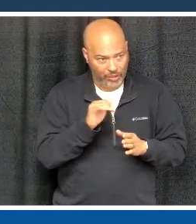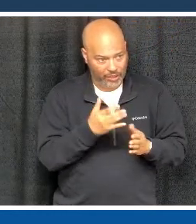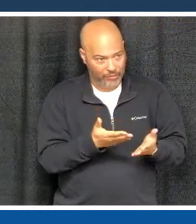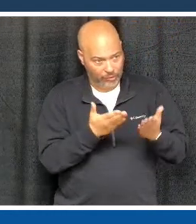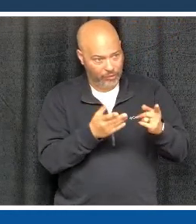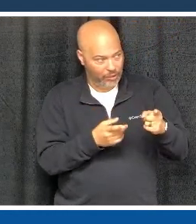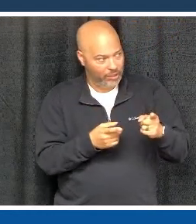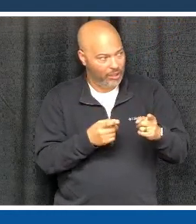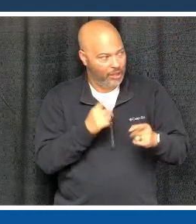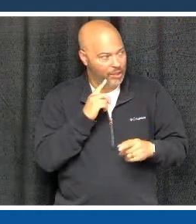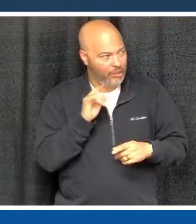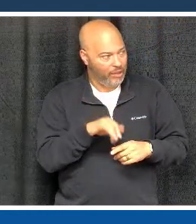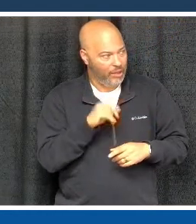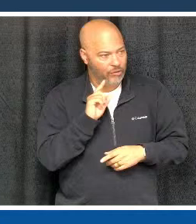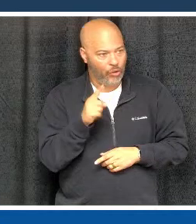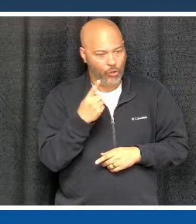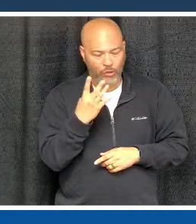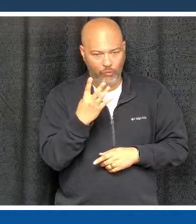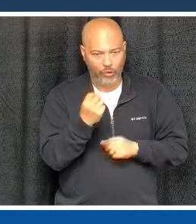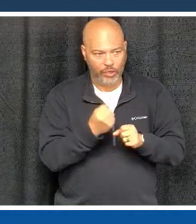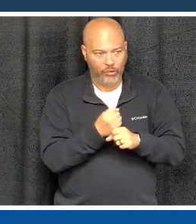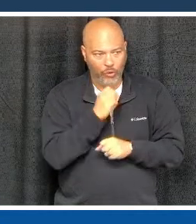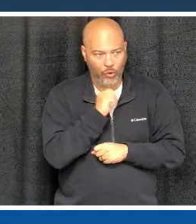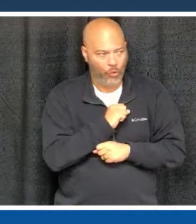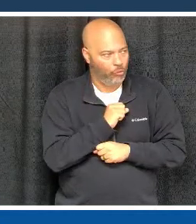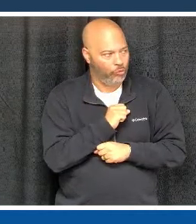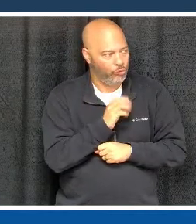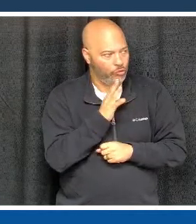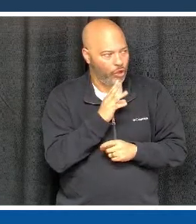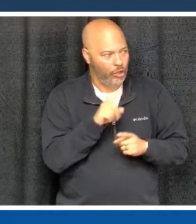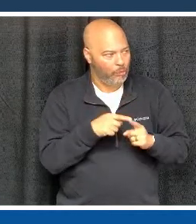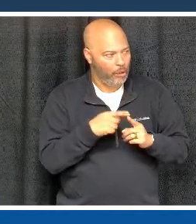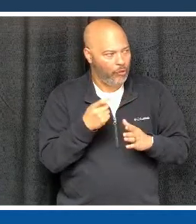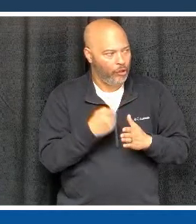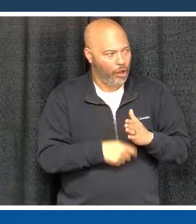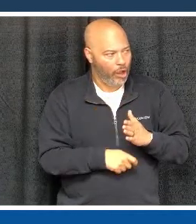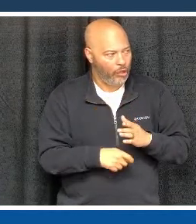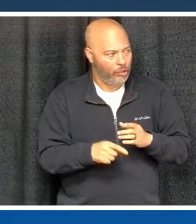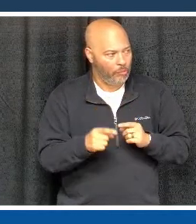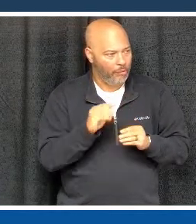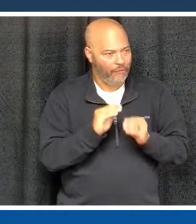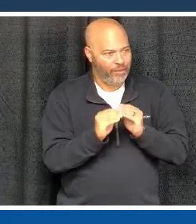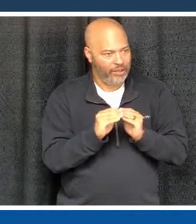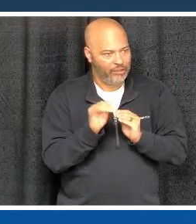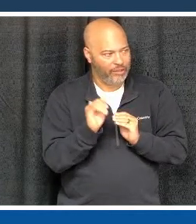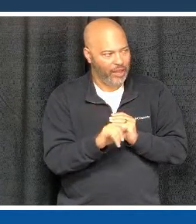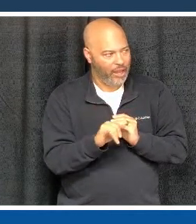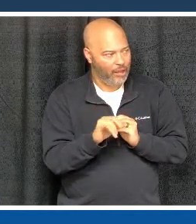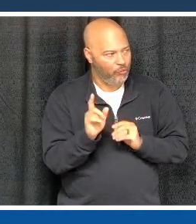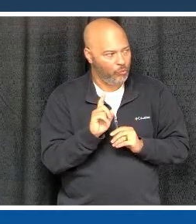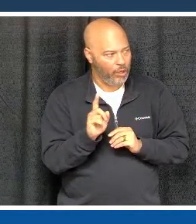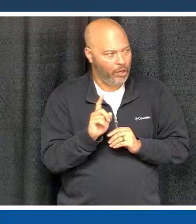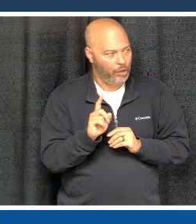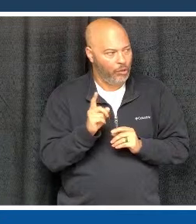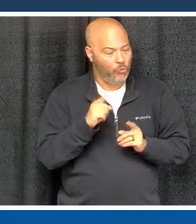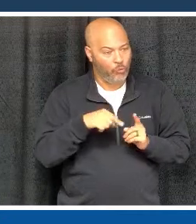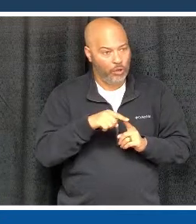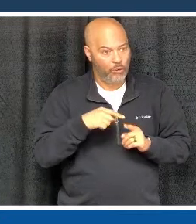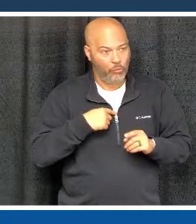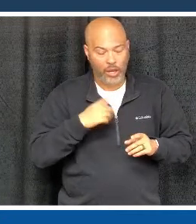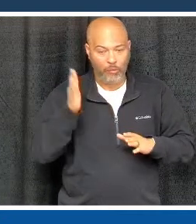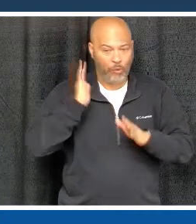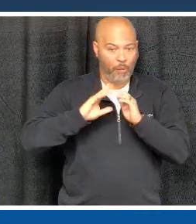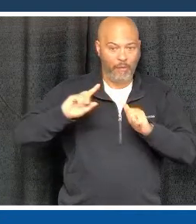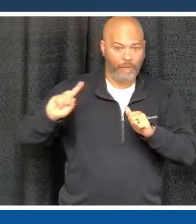Yes. this neighborhood is only 4 years old. So you're talking about the cost to go back in and fix it, whereas when we had